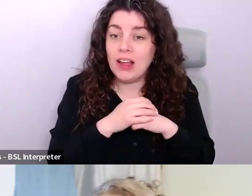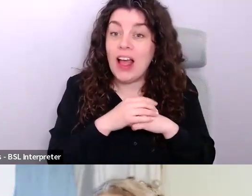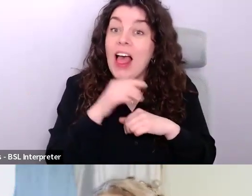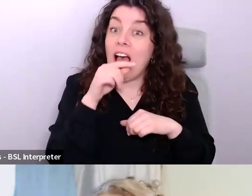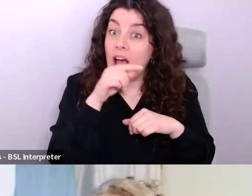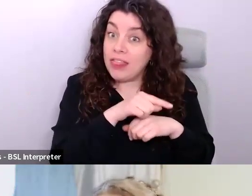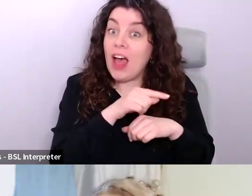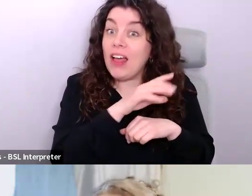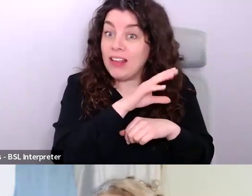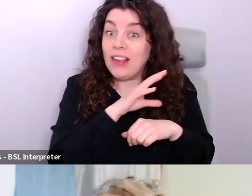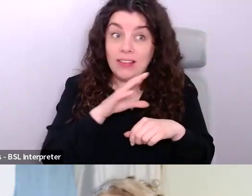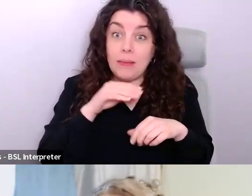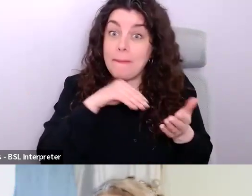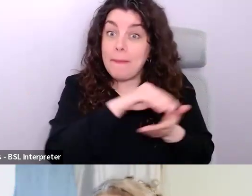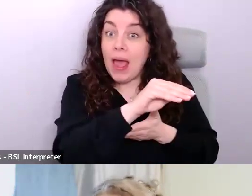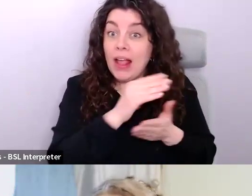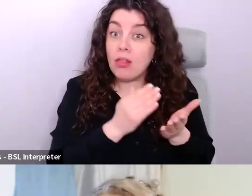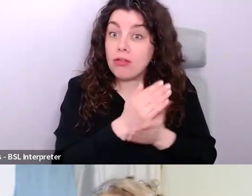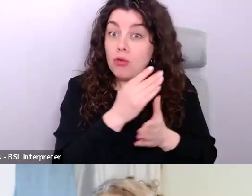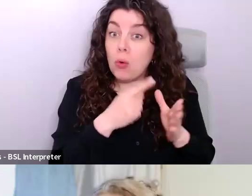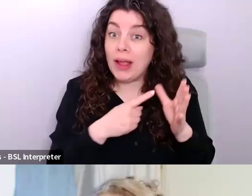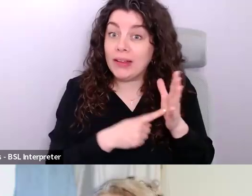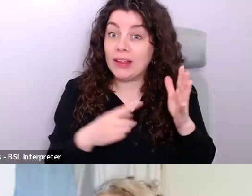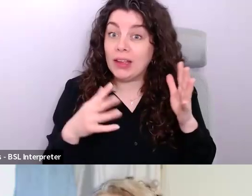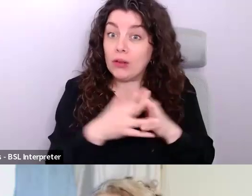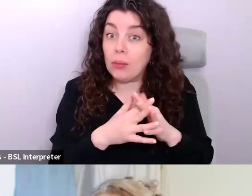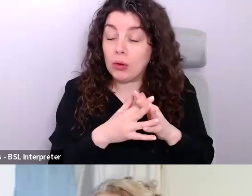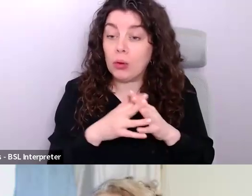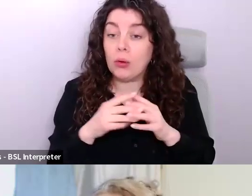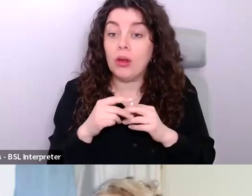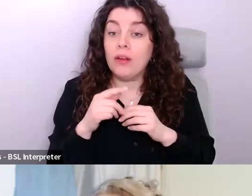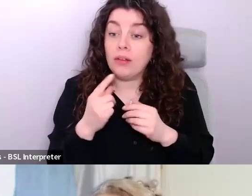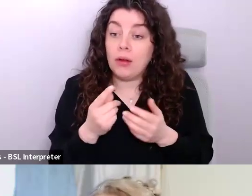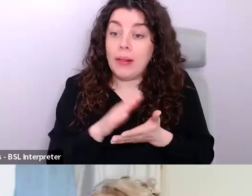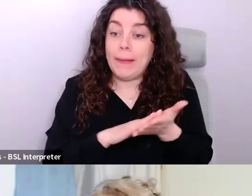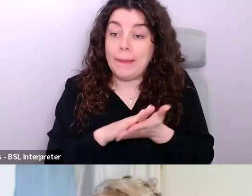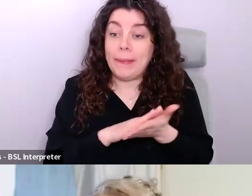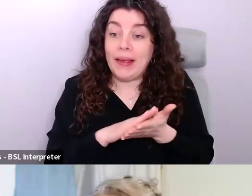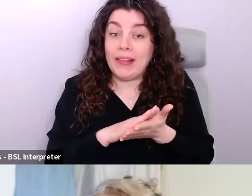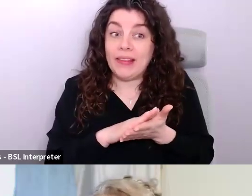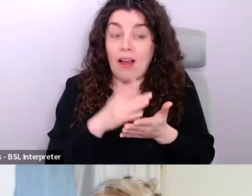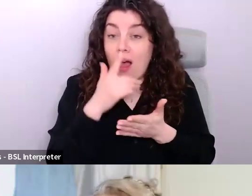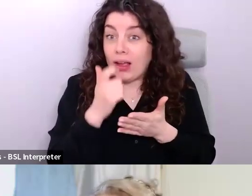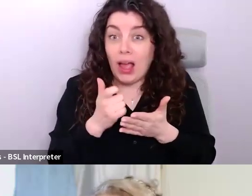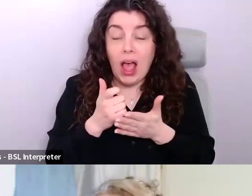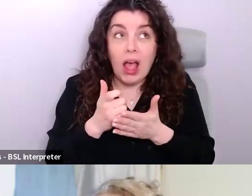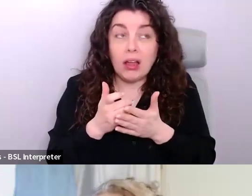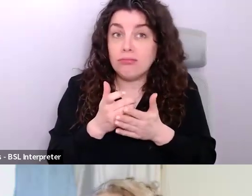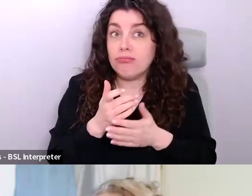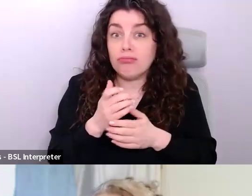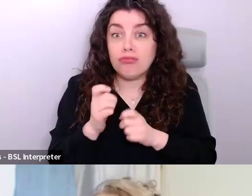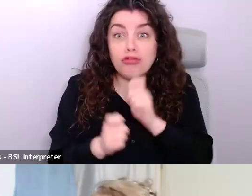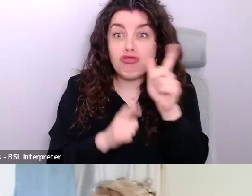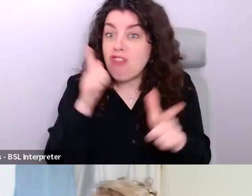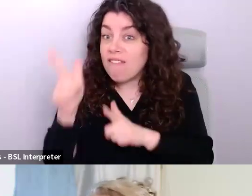through Access to Work. So it means that I'm able to travel to various places